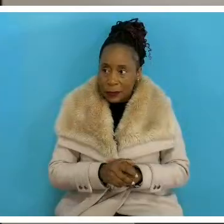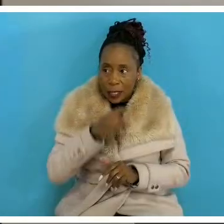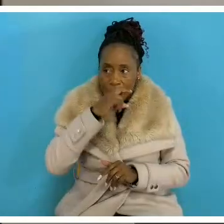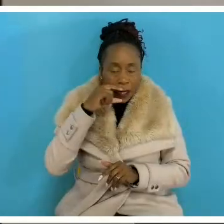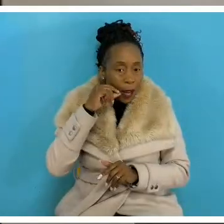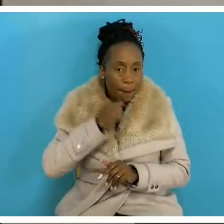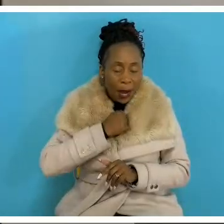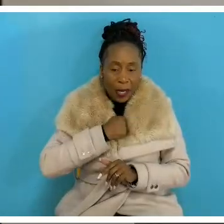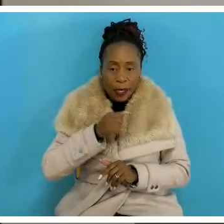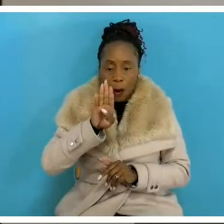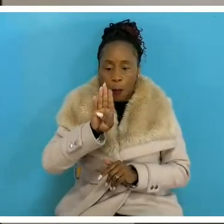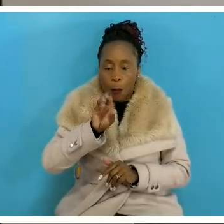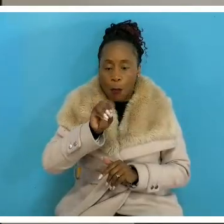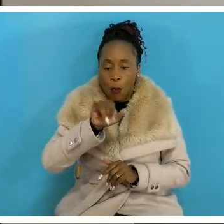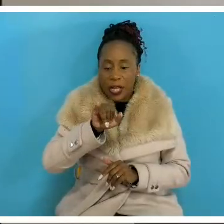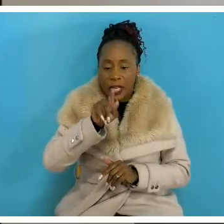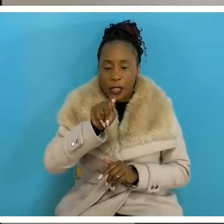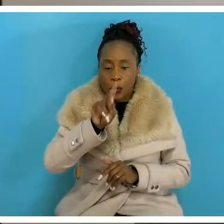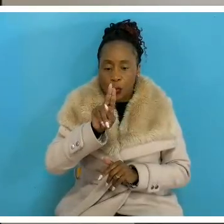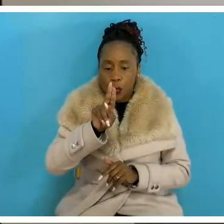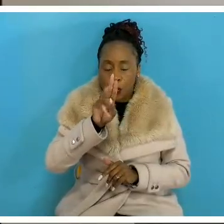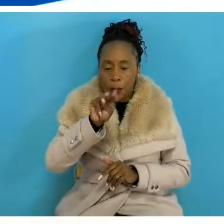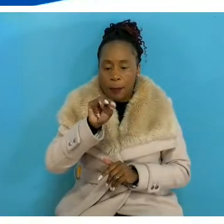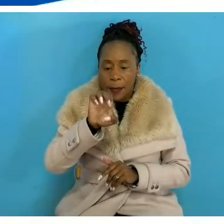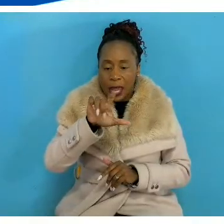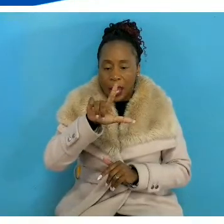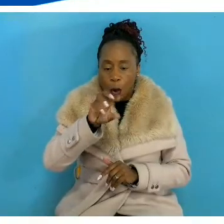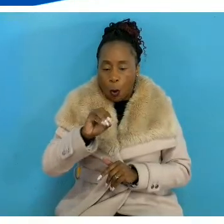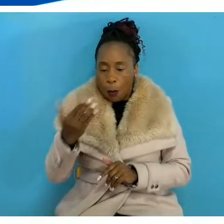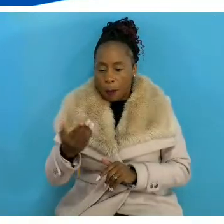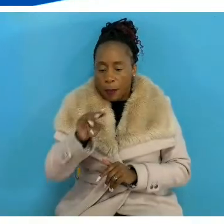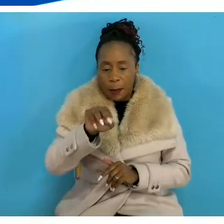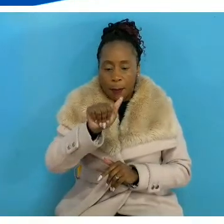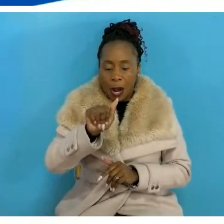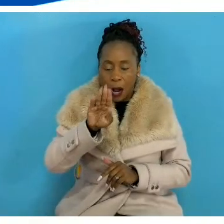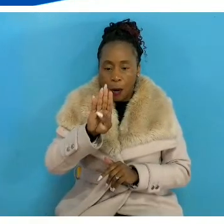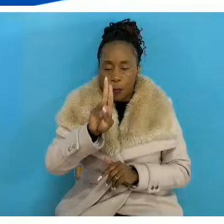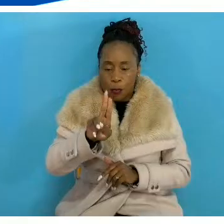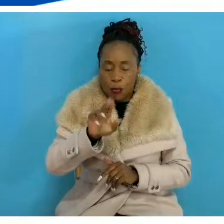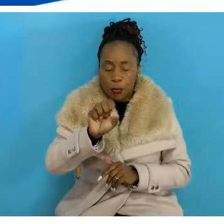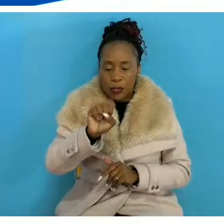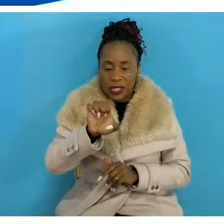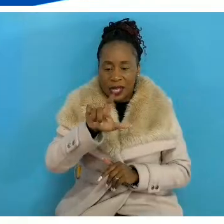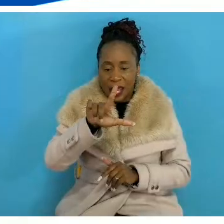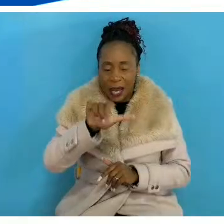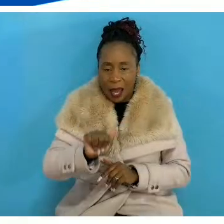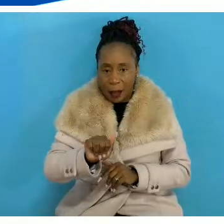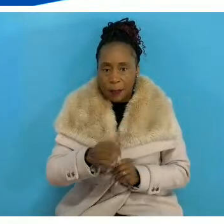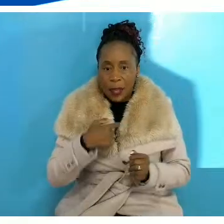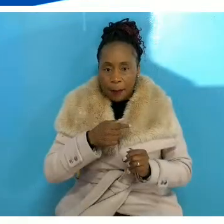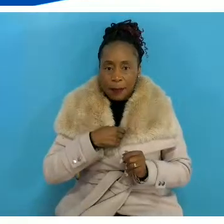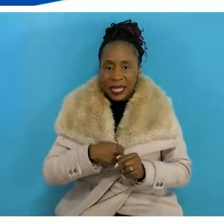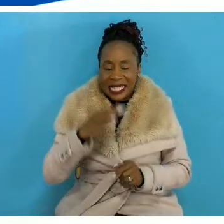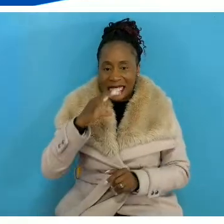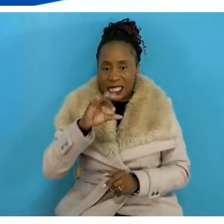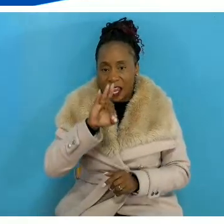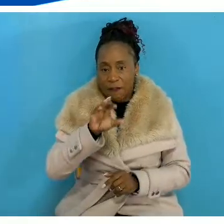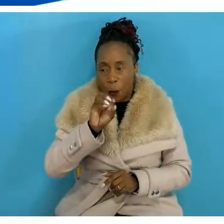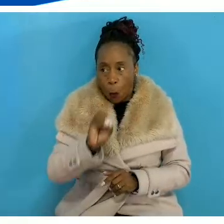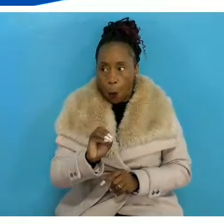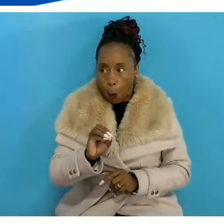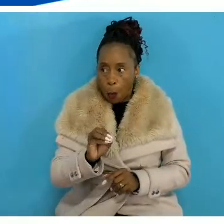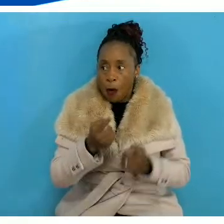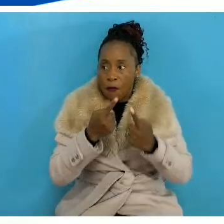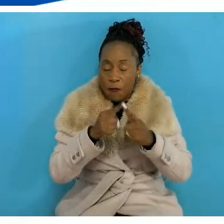is Buitumelo Mabusela. I am the Chief Financial Officer for